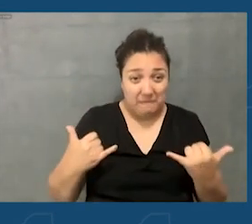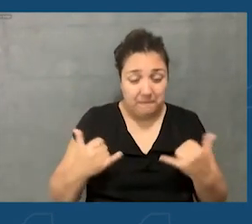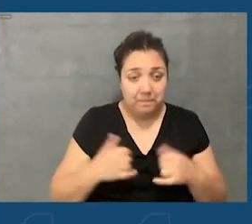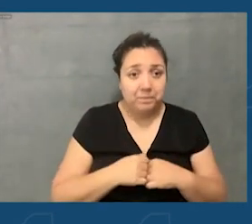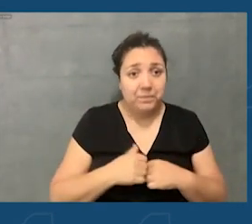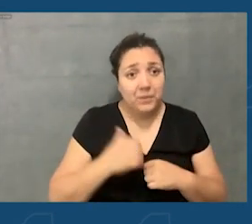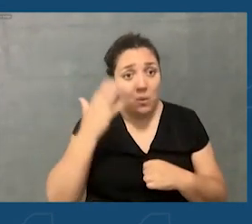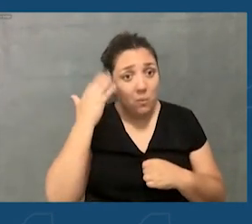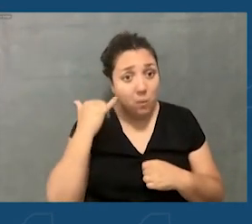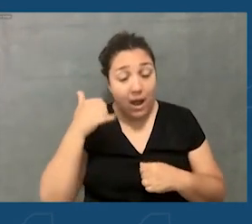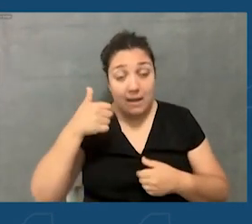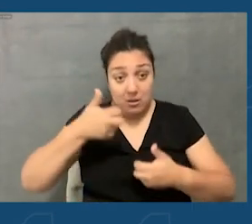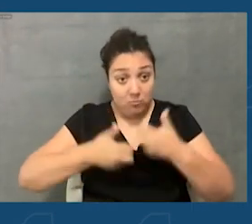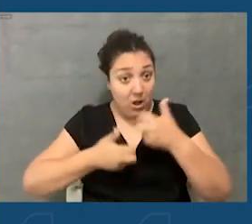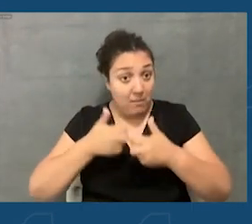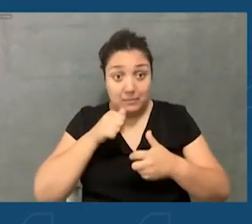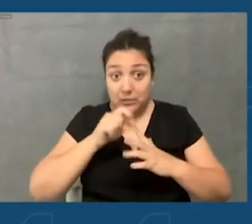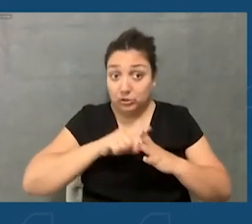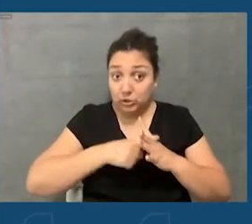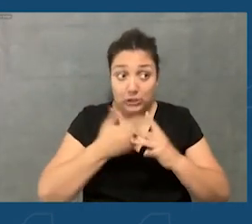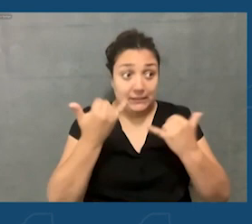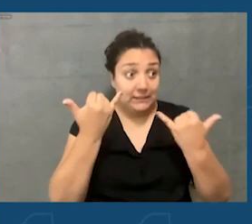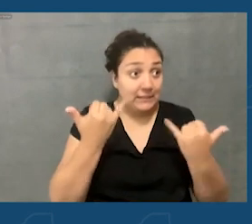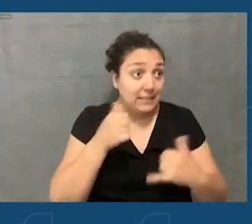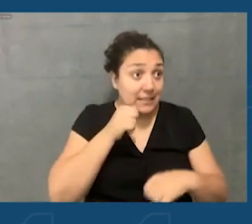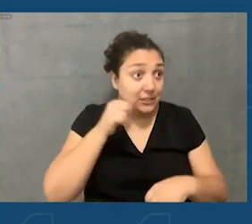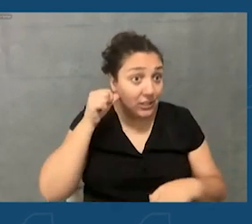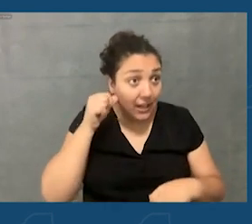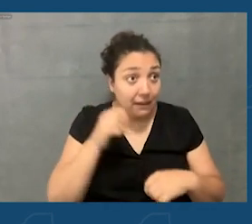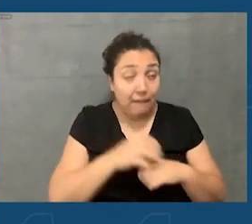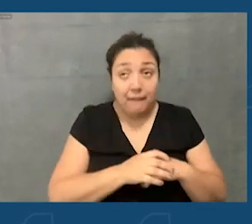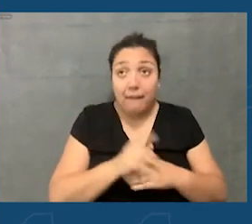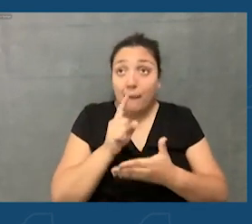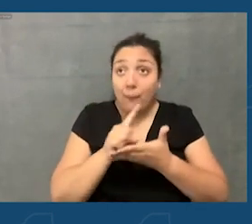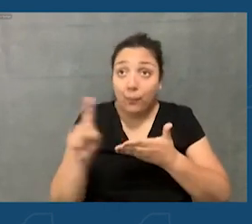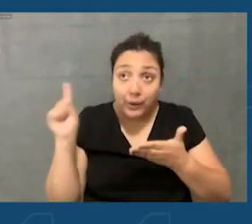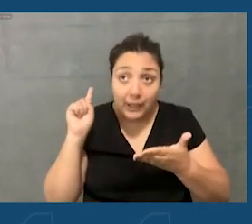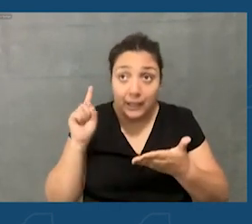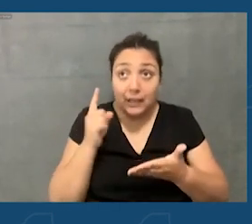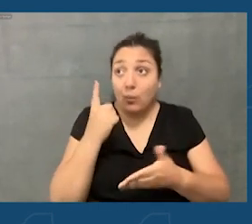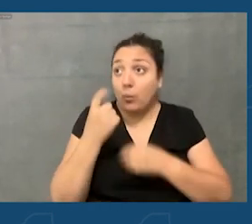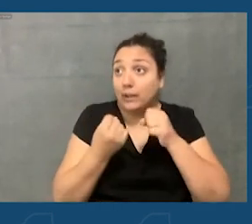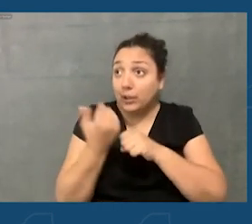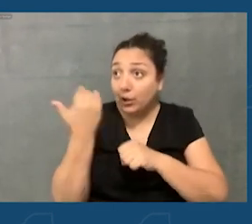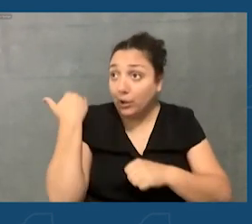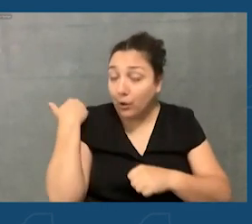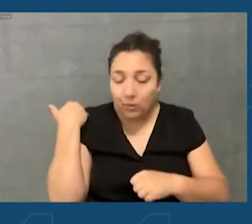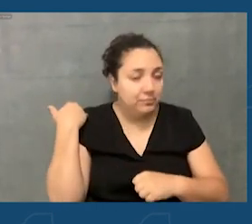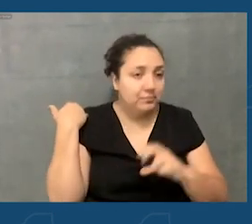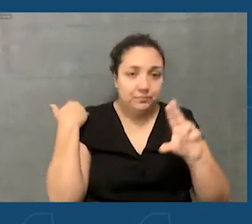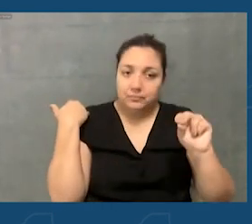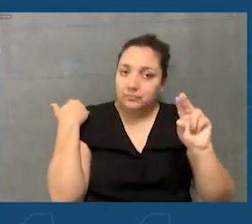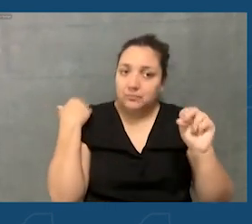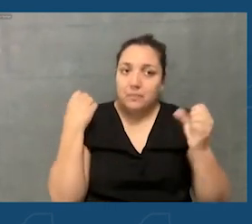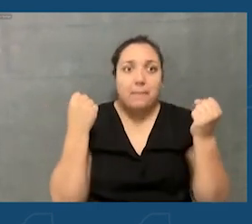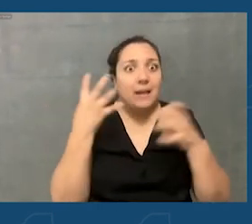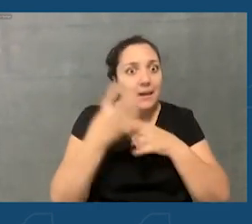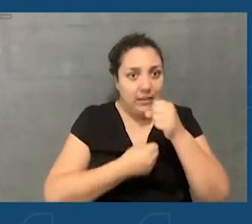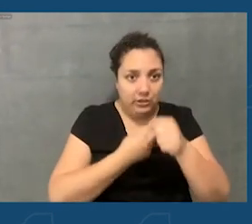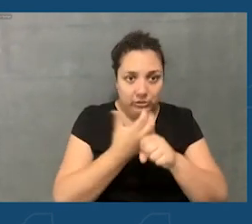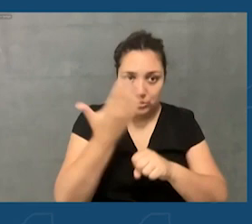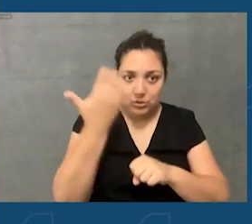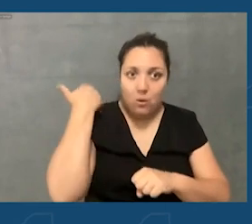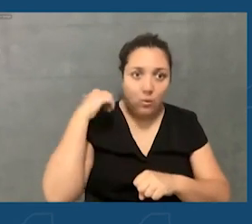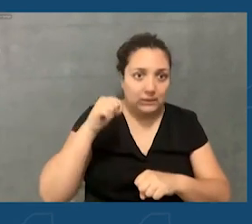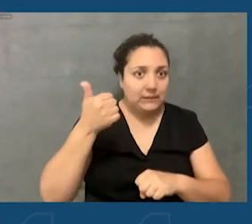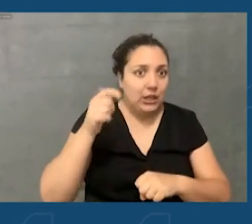didn't start yesterday, it didn't start a week ago, it didn't start a year ago, it started many, many years ago. And for 30 to